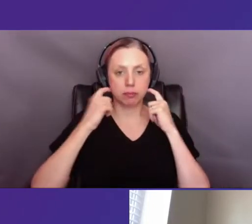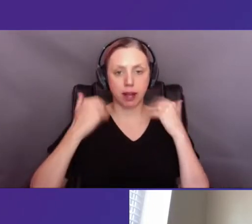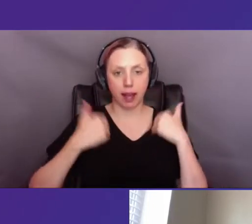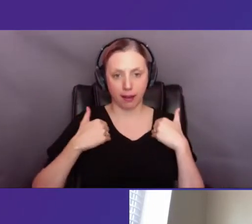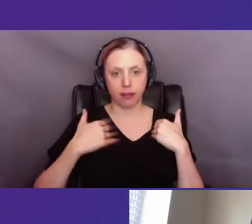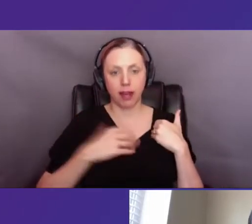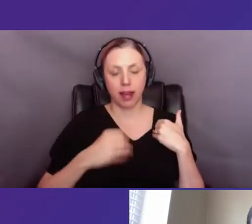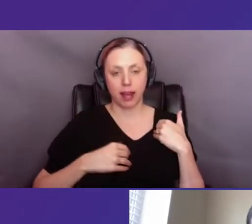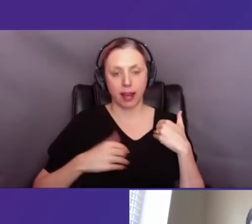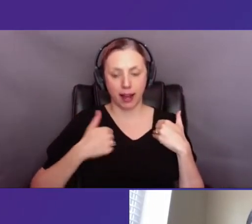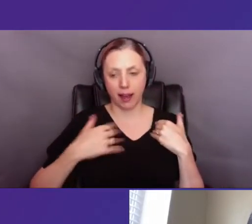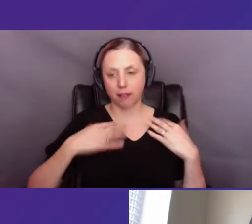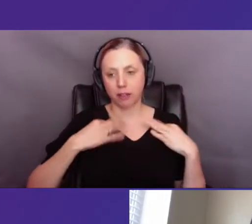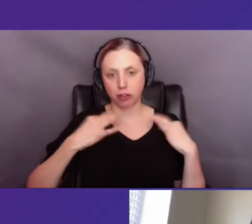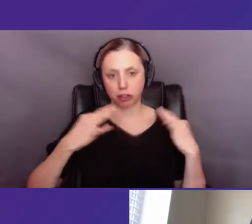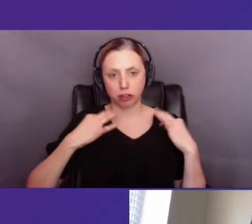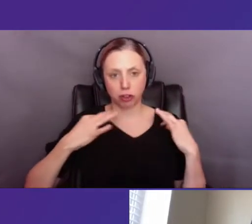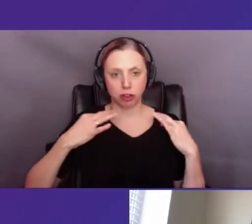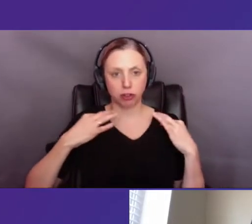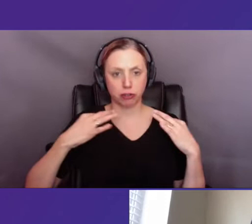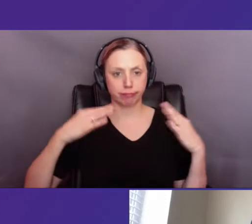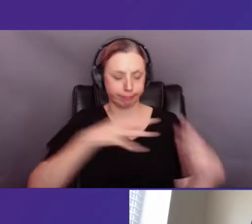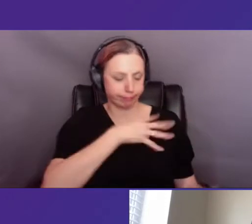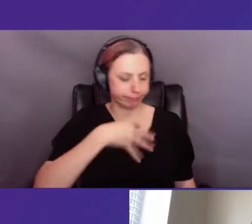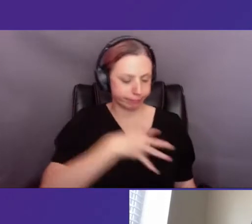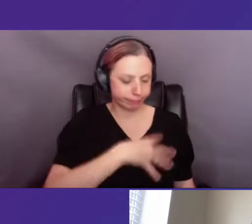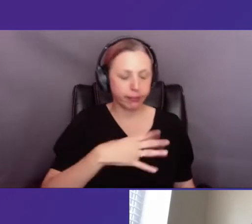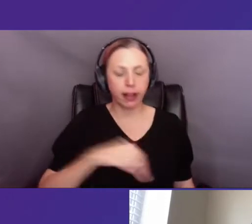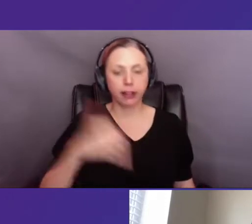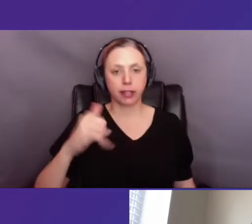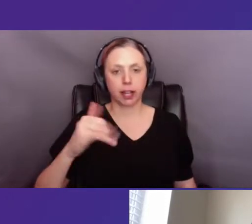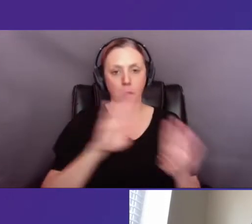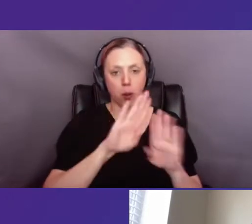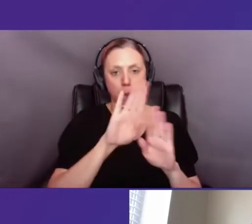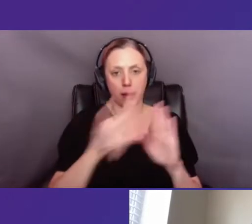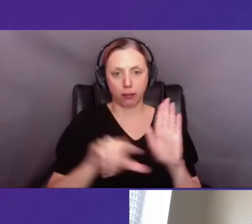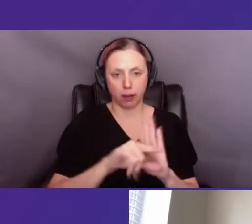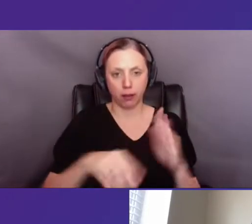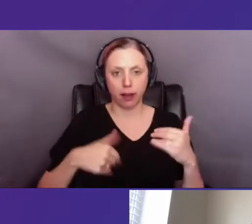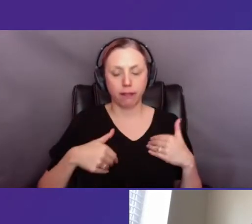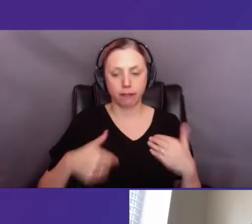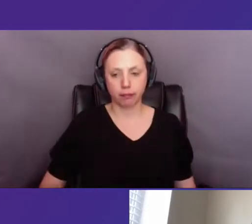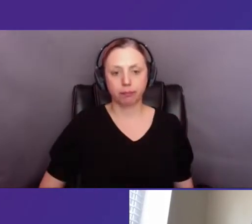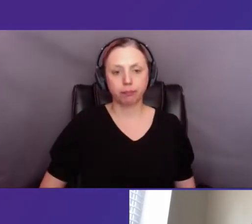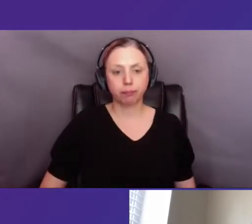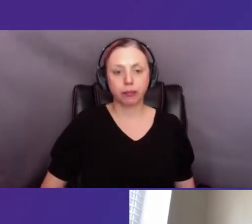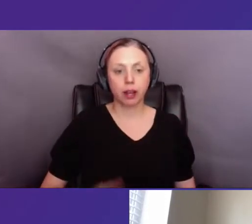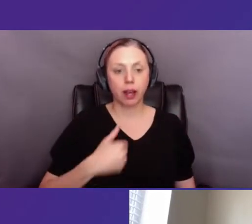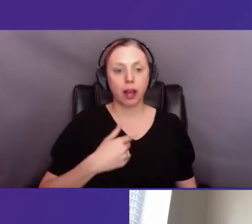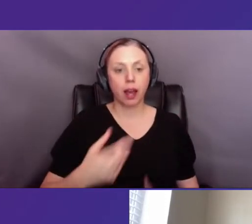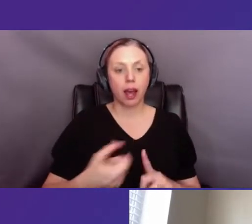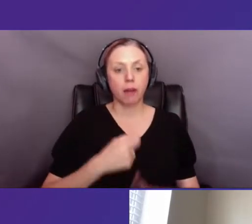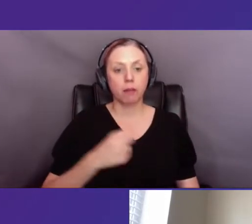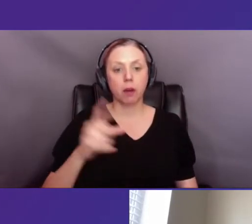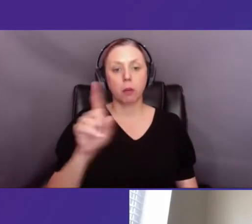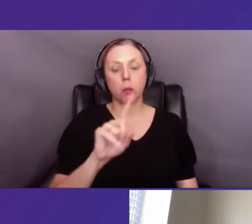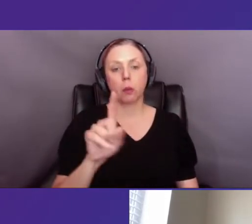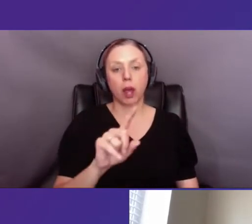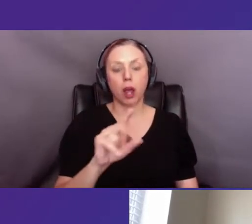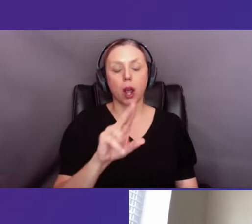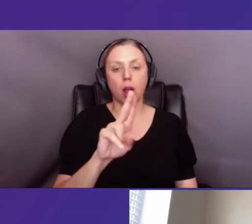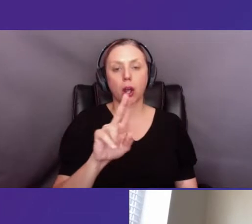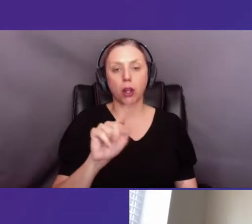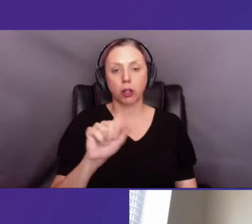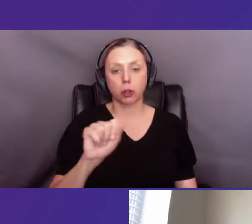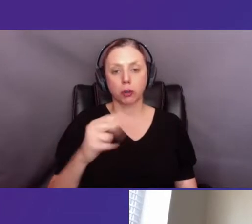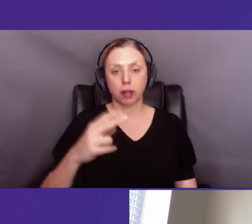and I have a yellowy, blurry background behind me. I'm originally from Utah. I